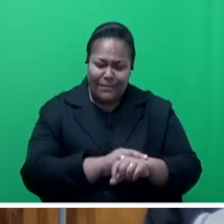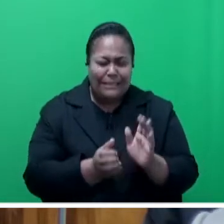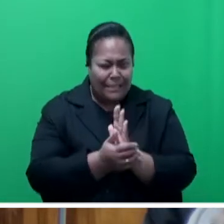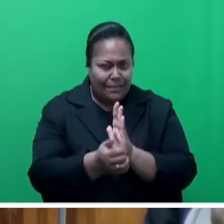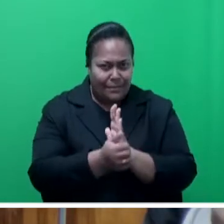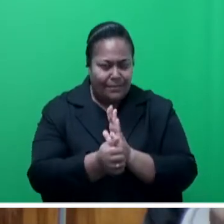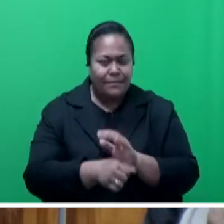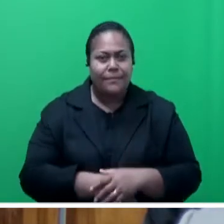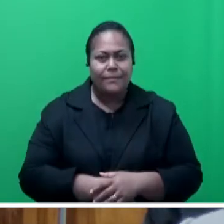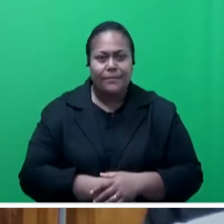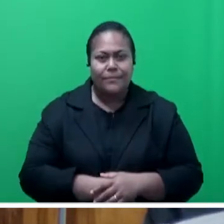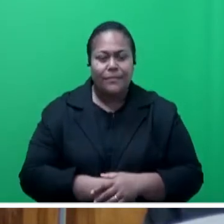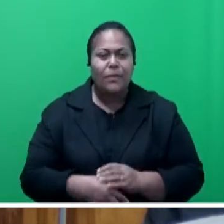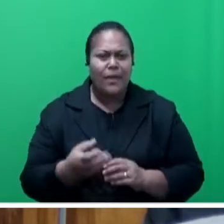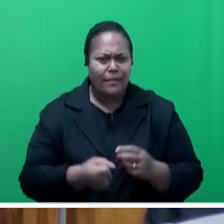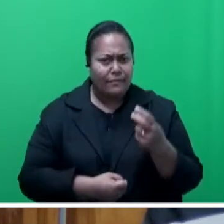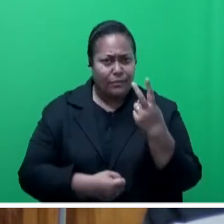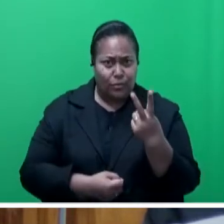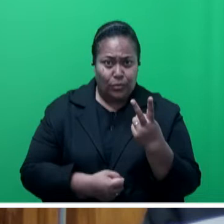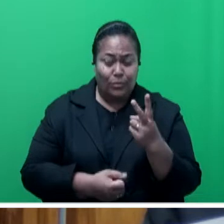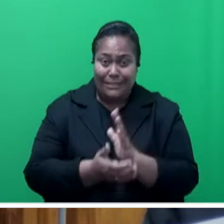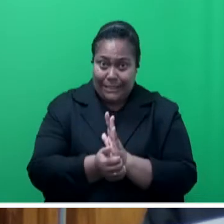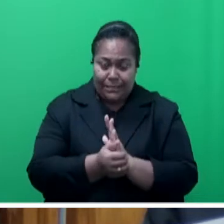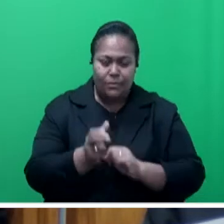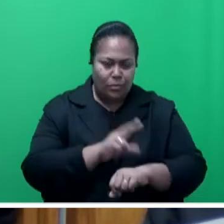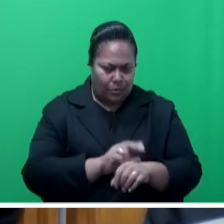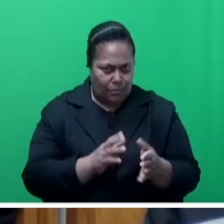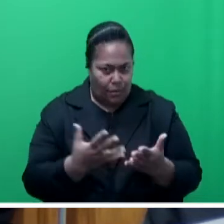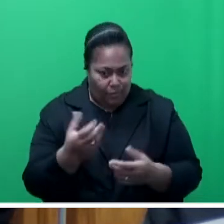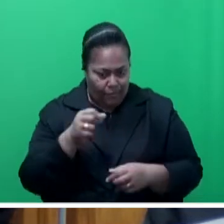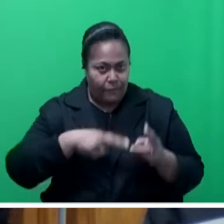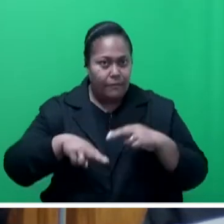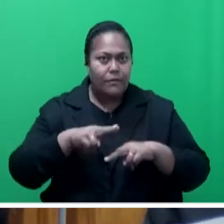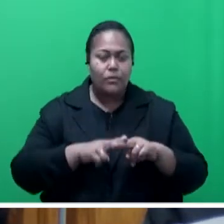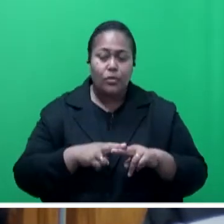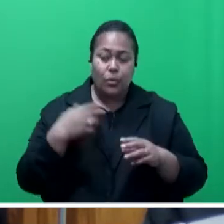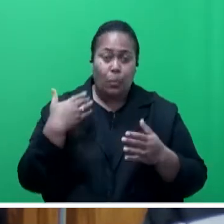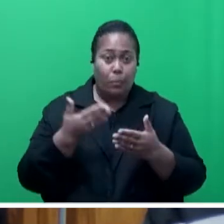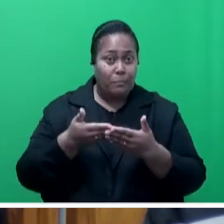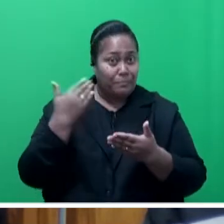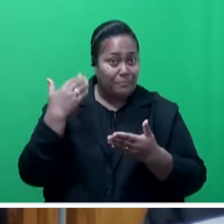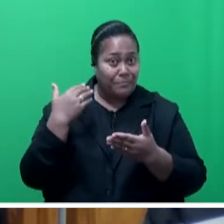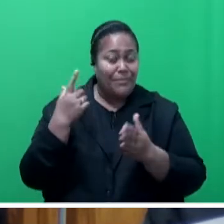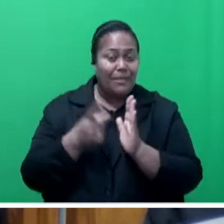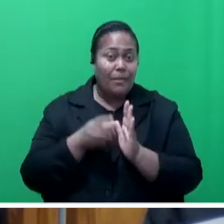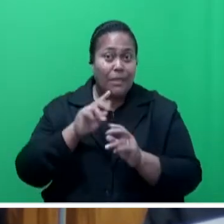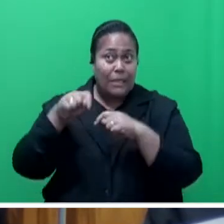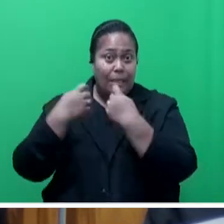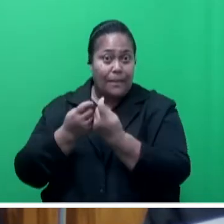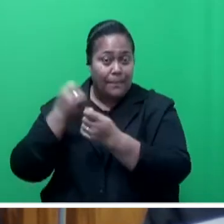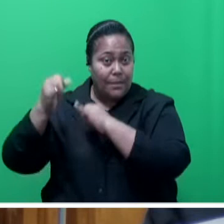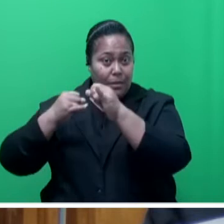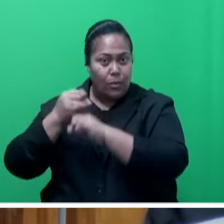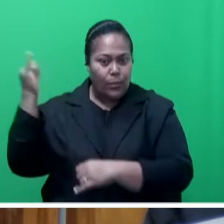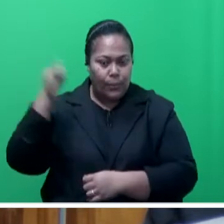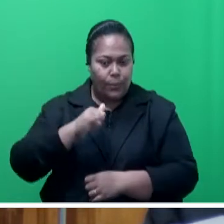interventional cardiologists that we now have. During that period of training, the team will come from overseas, and when they come,